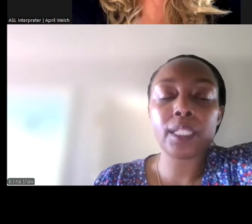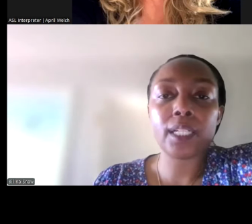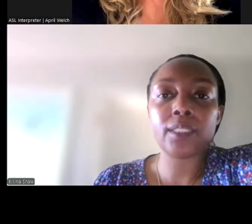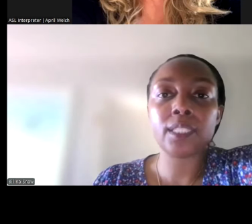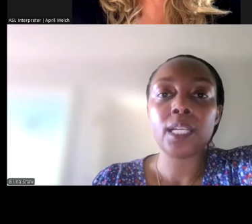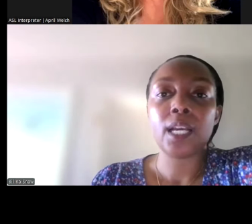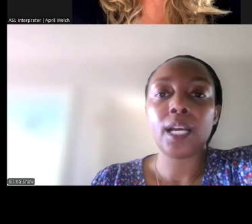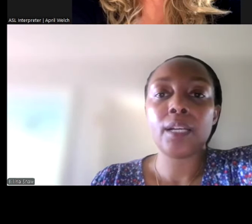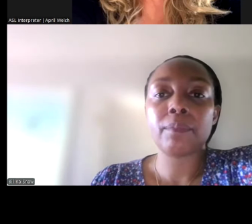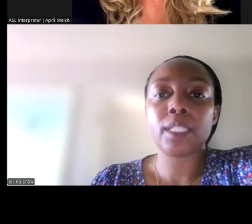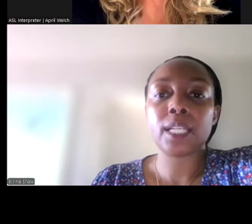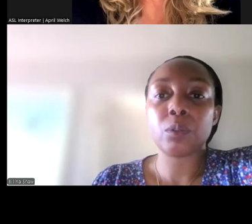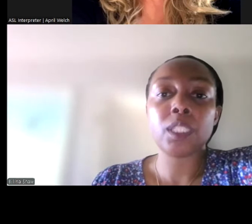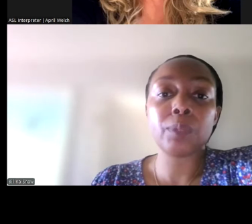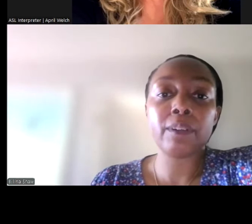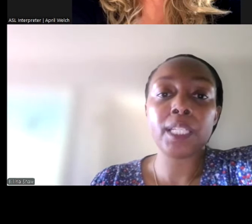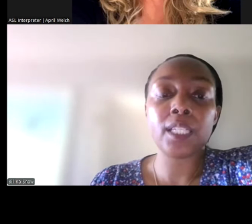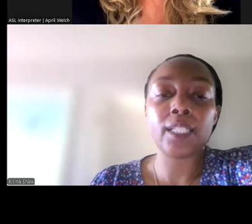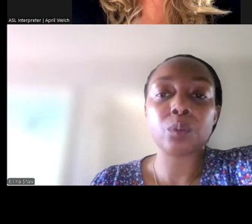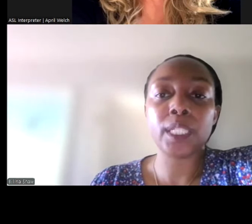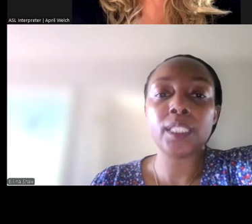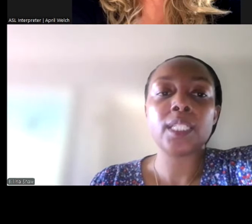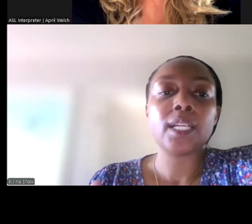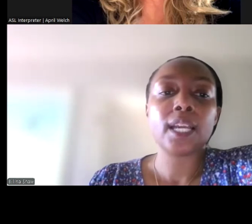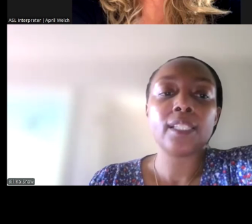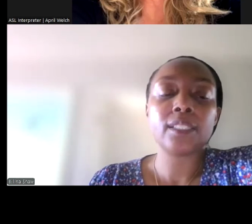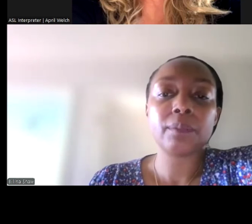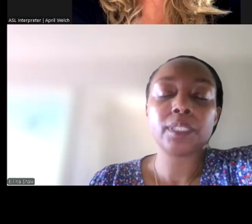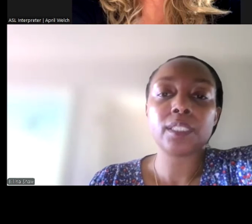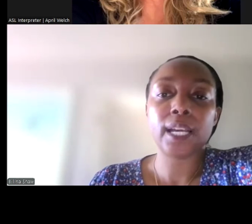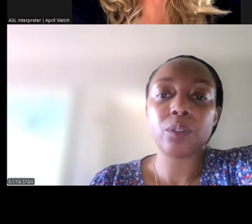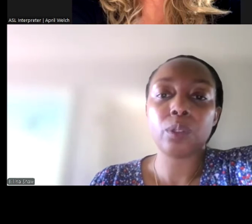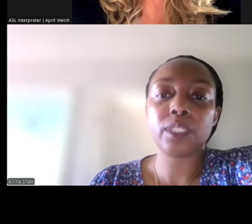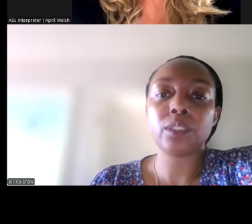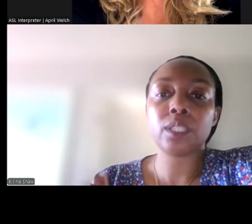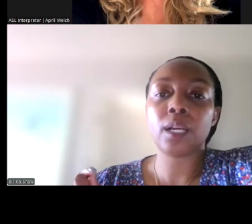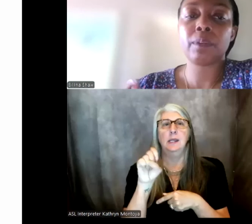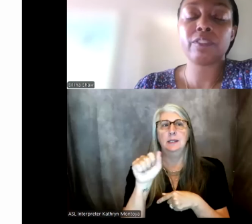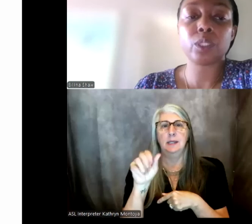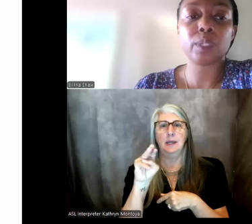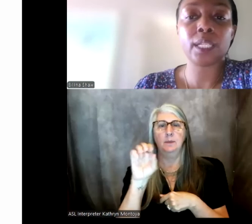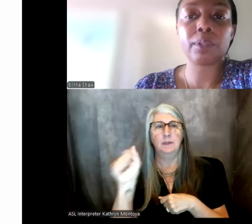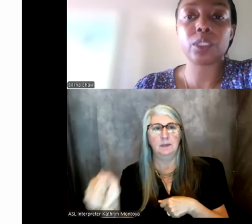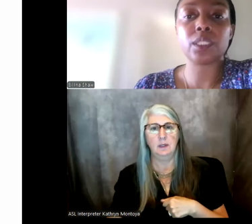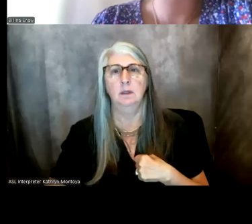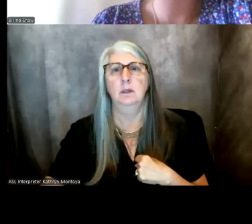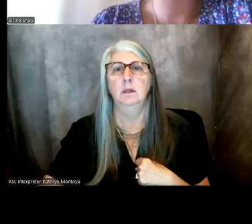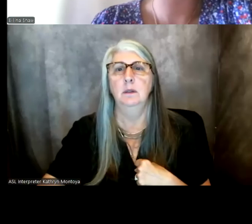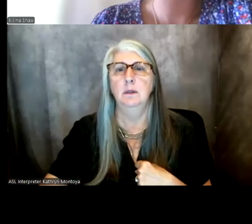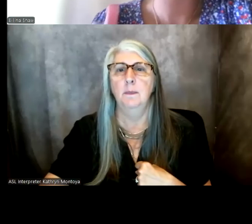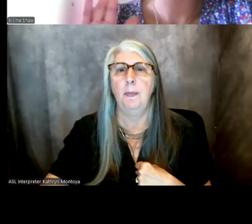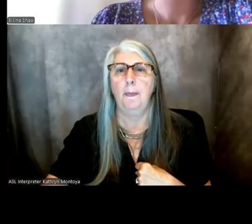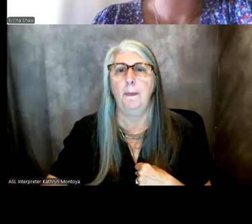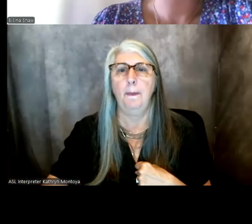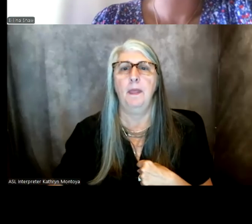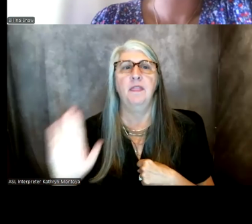here because not only did we have a meeting last week at SAMHSA's headquarters, our first one in person since the